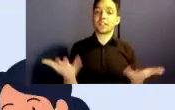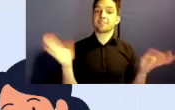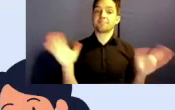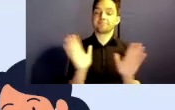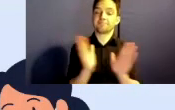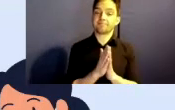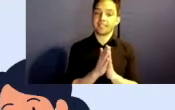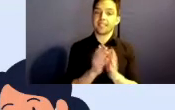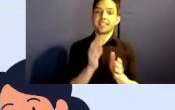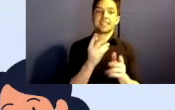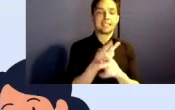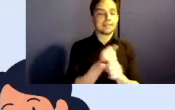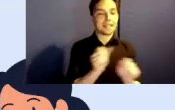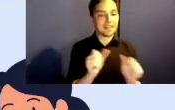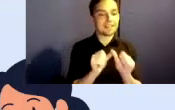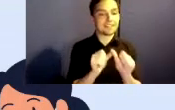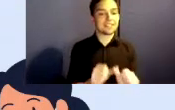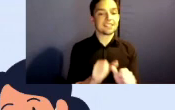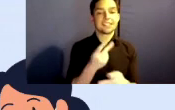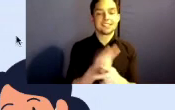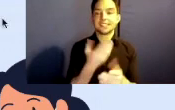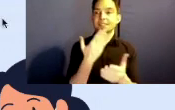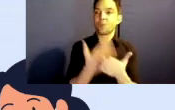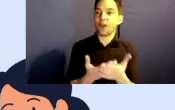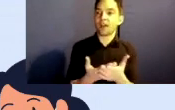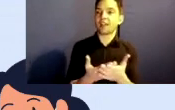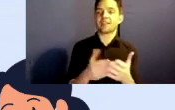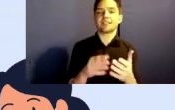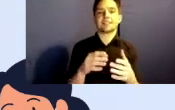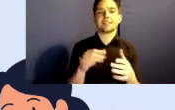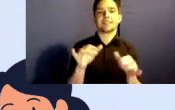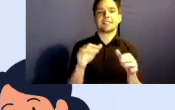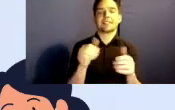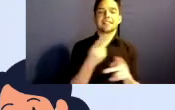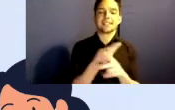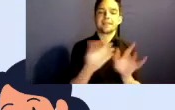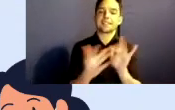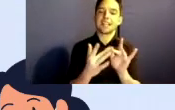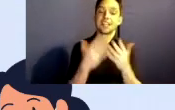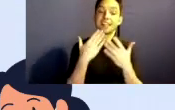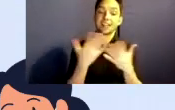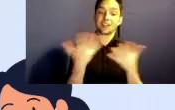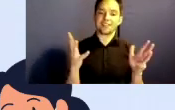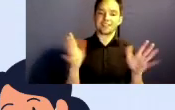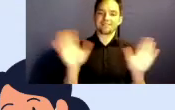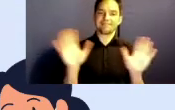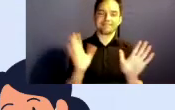stay safe, stay well, and please stay in touch. Thank you.